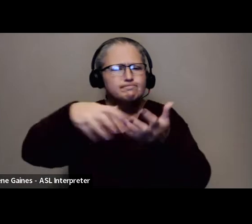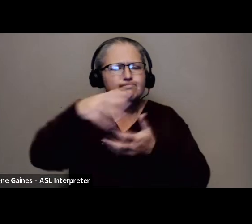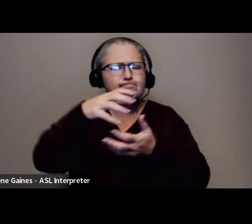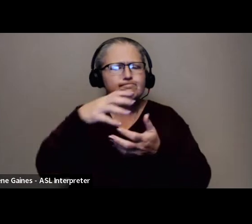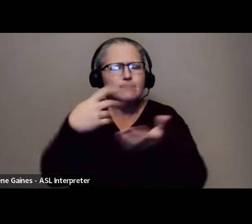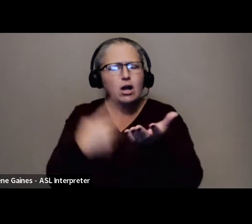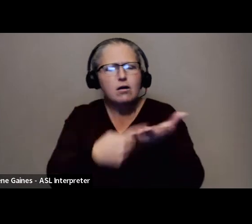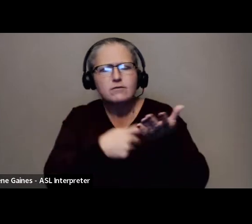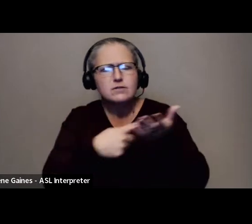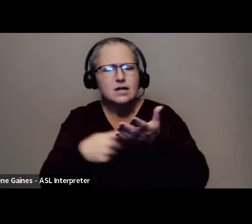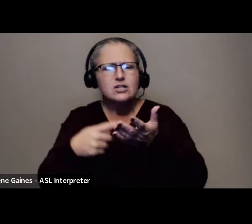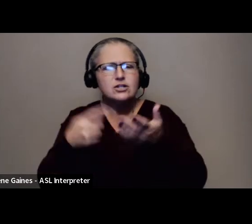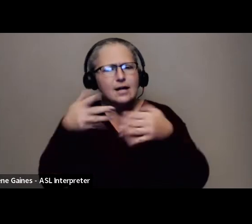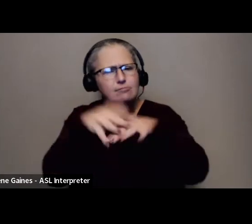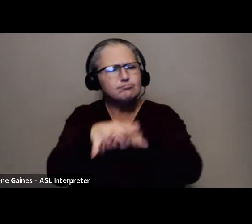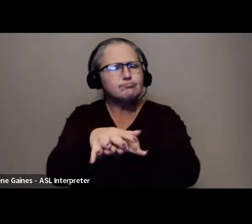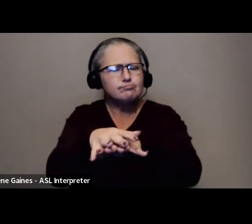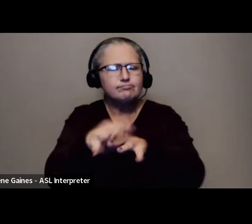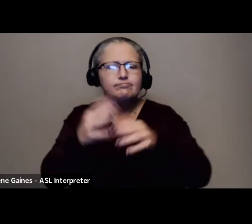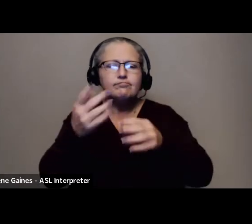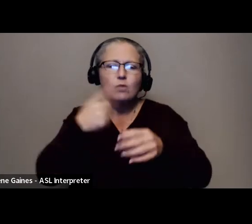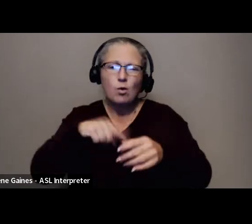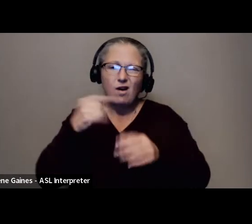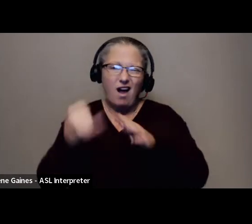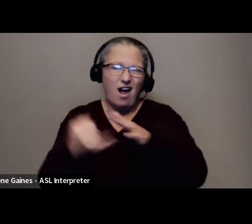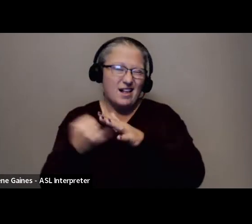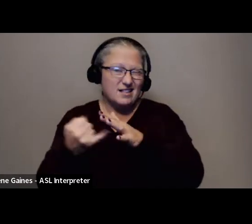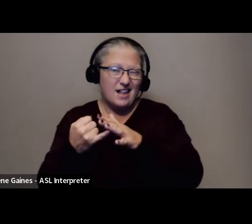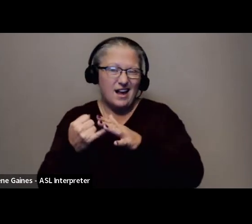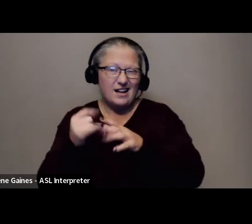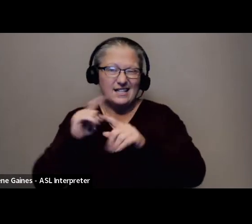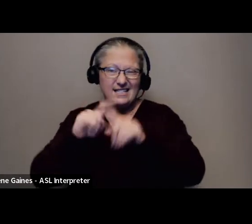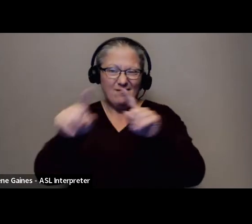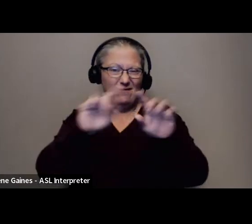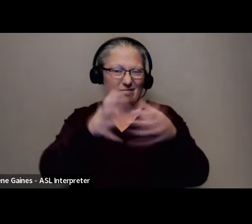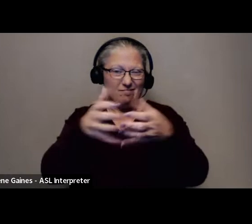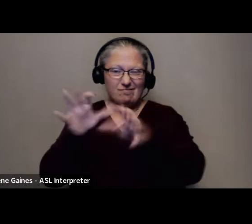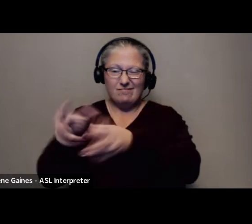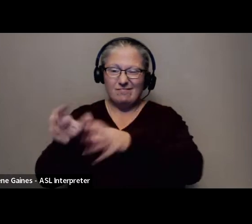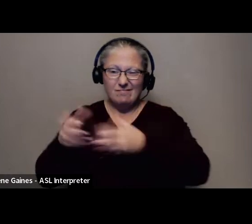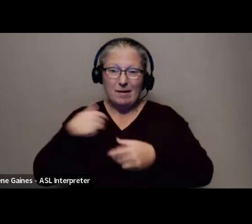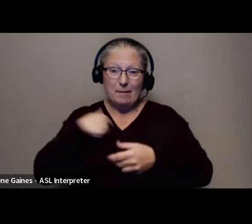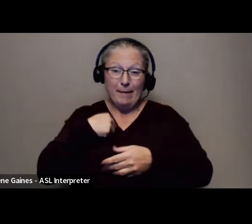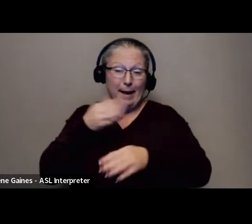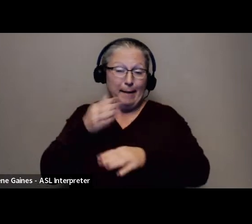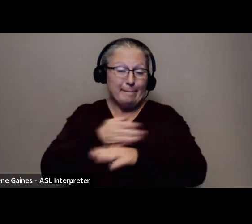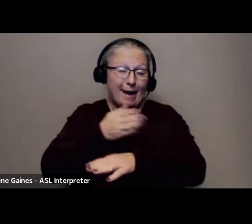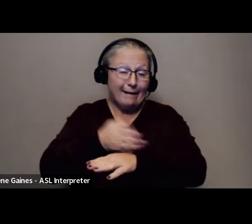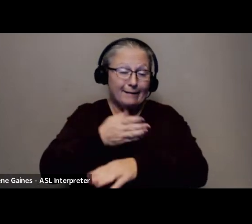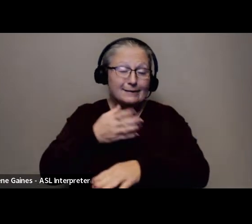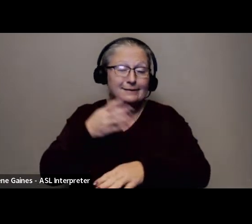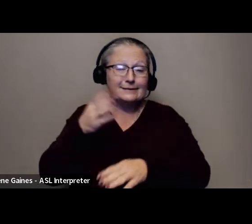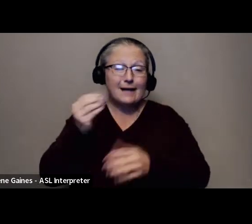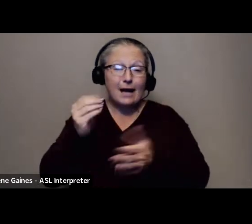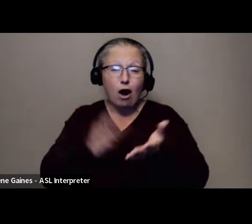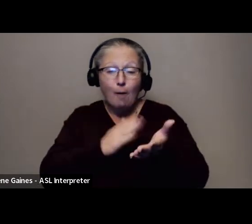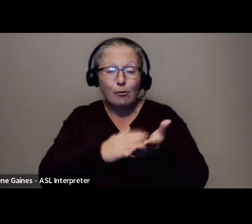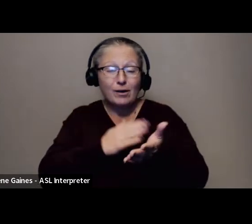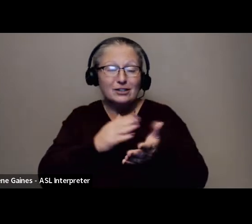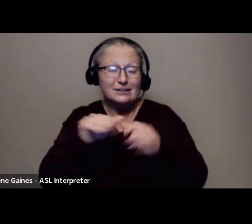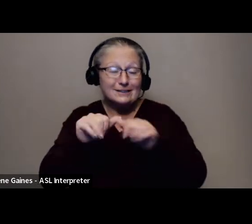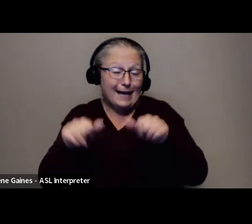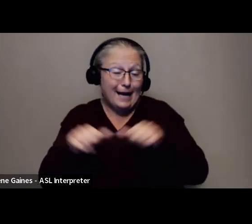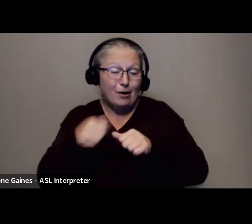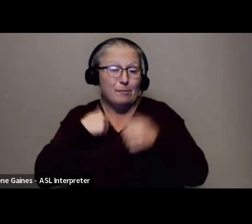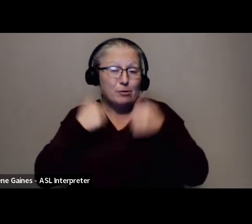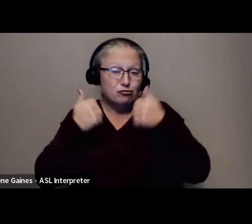conversation and integration, because we are very isolated in our different worlds. I'm in the maintenance and operations area.